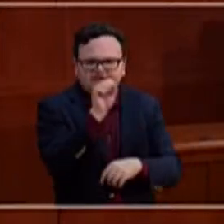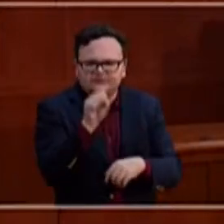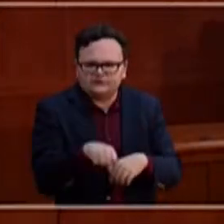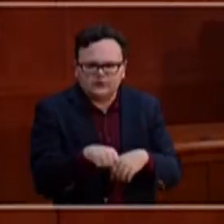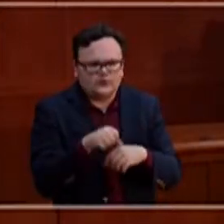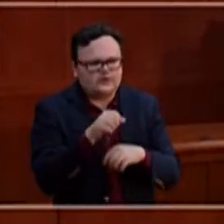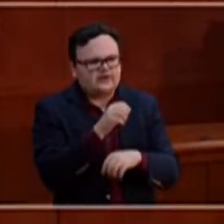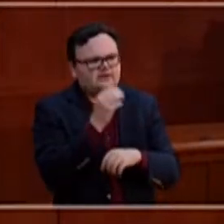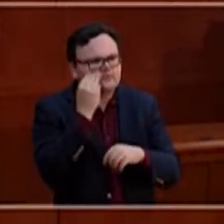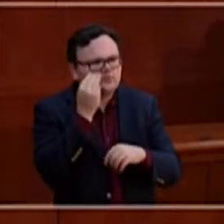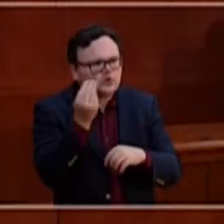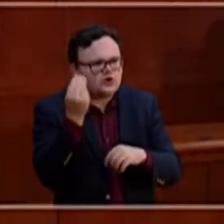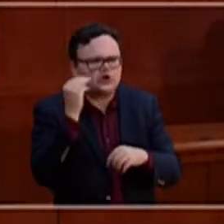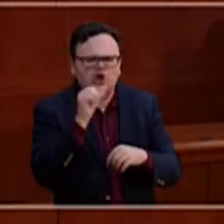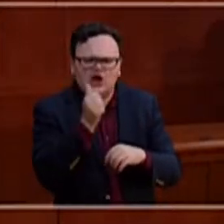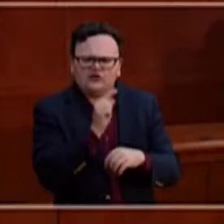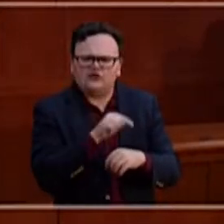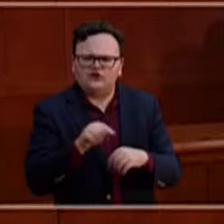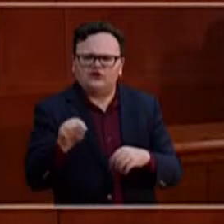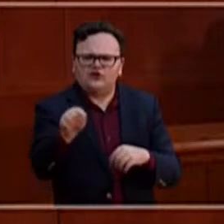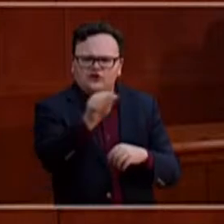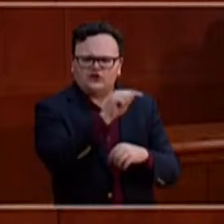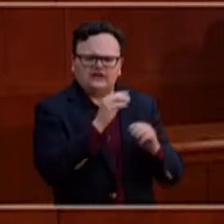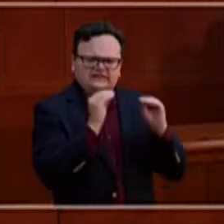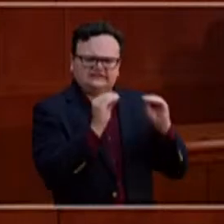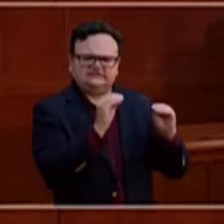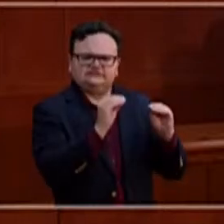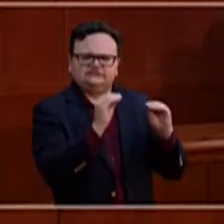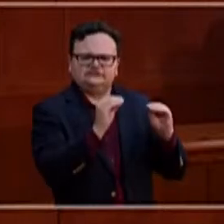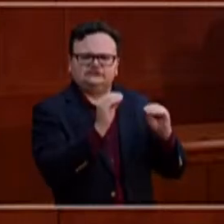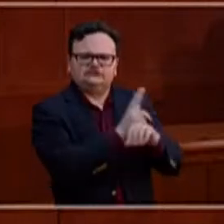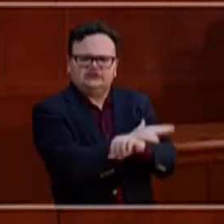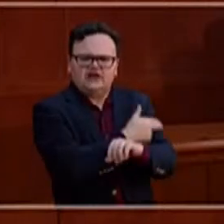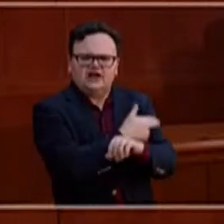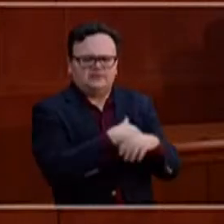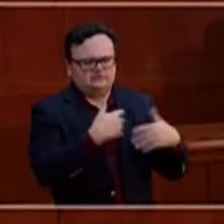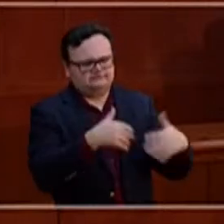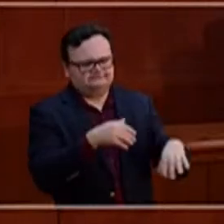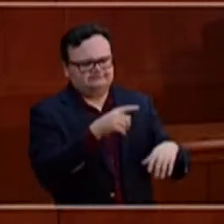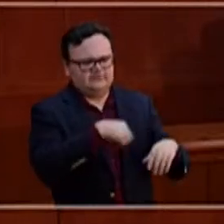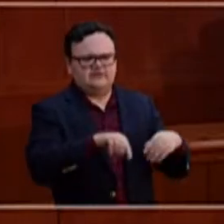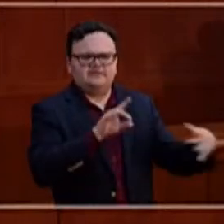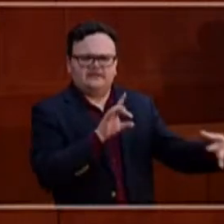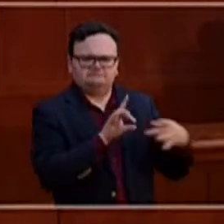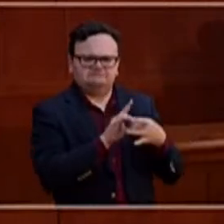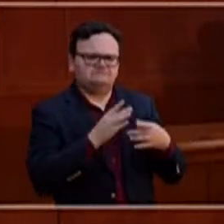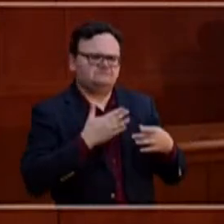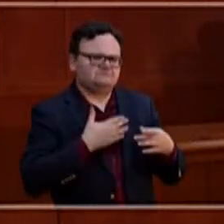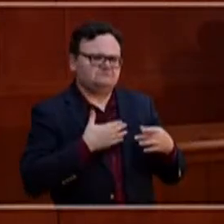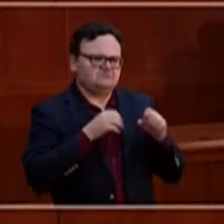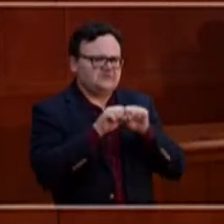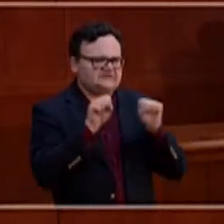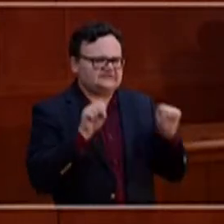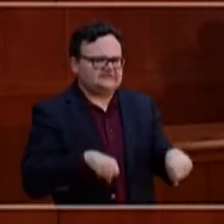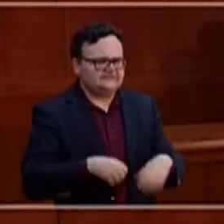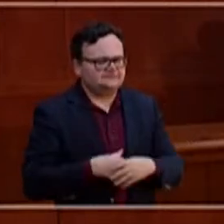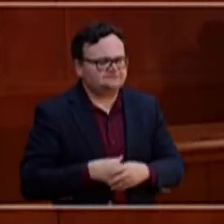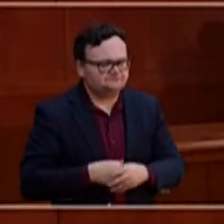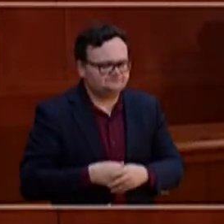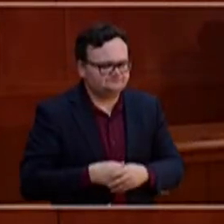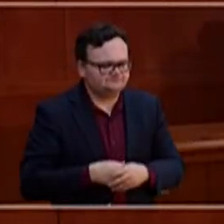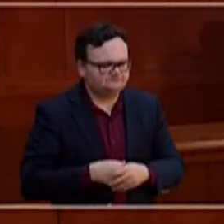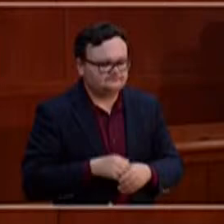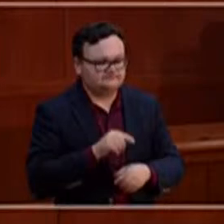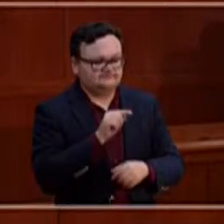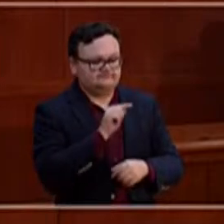Memorial. Many of you have been reading about all of the work that these hospitals have been doing in their communities. These